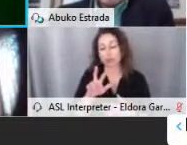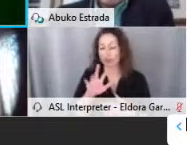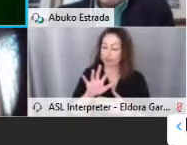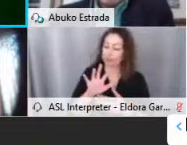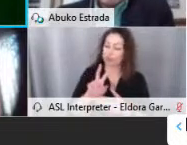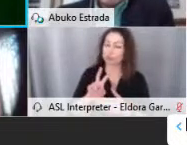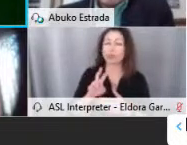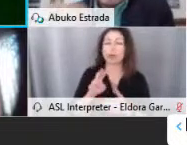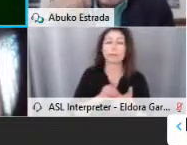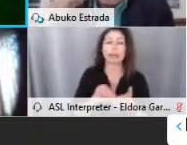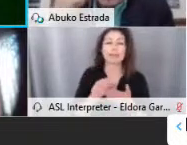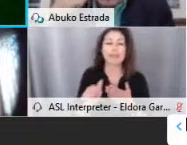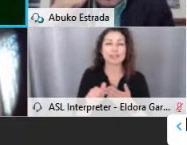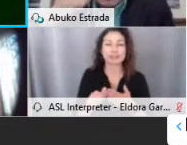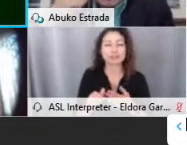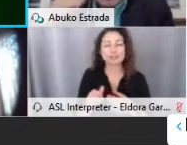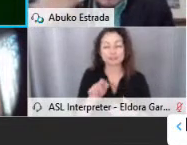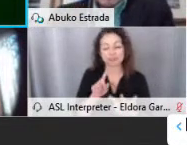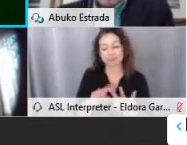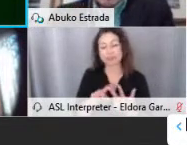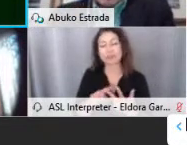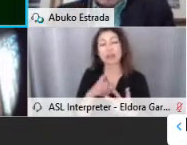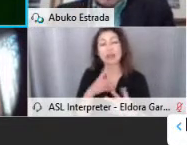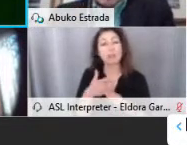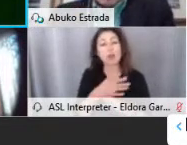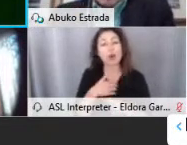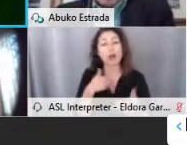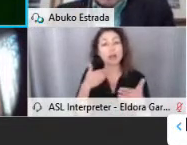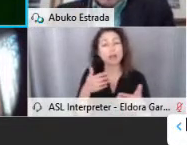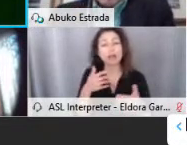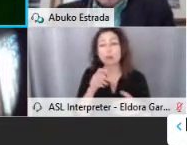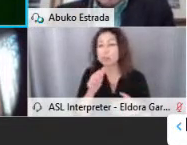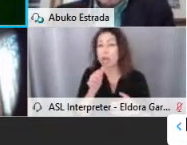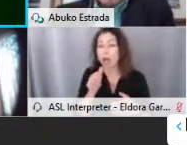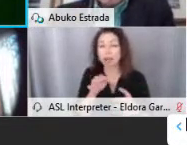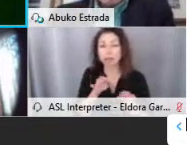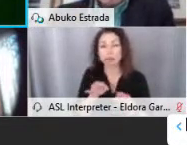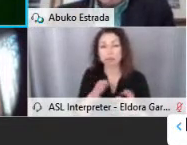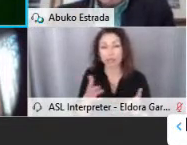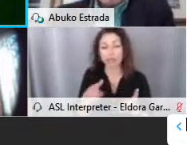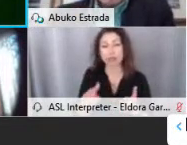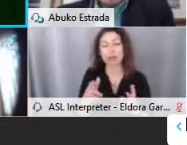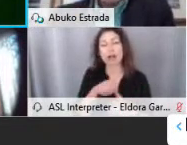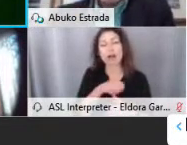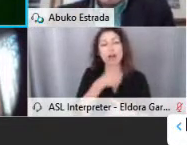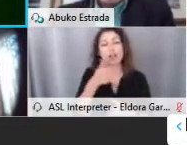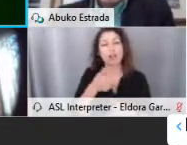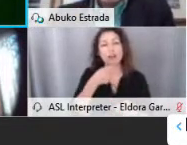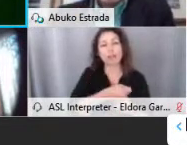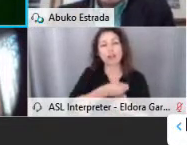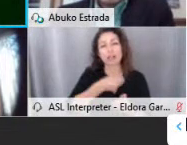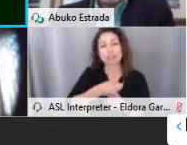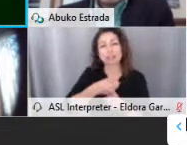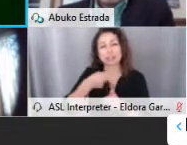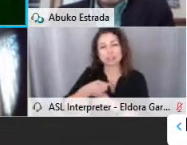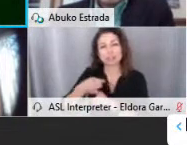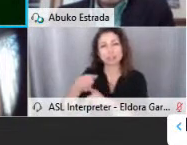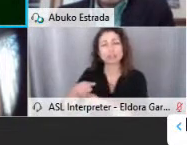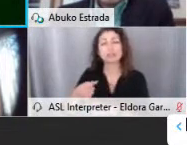Before I go on, what's not covered here are some other effects.